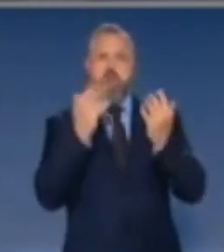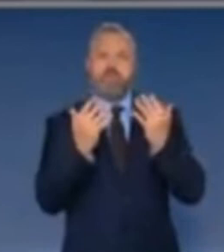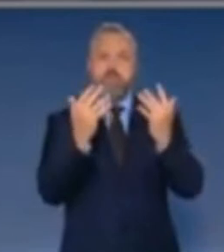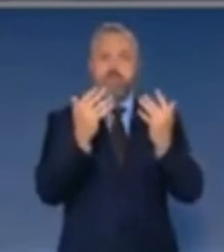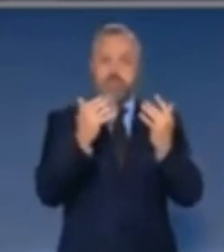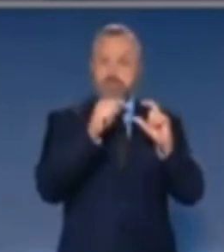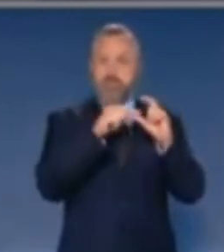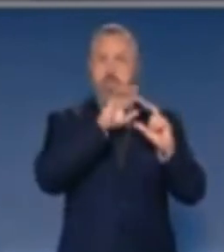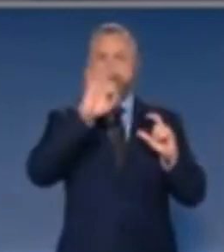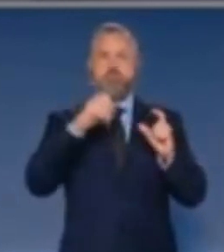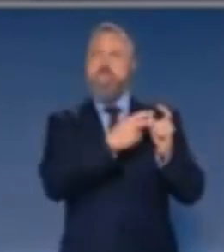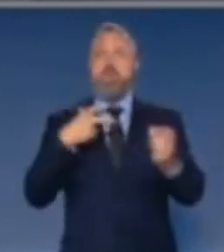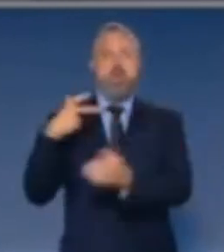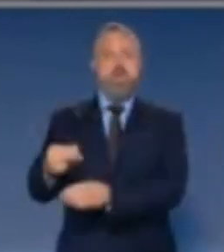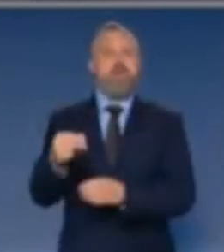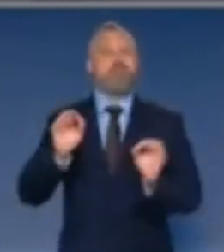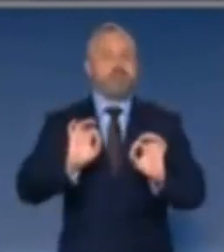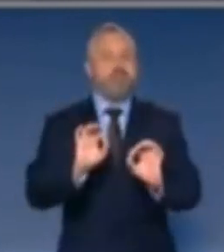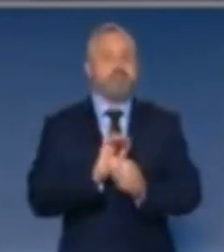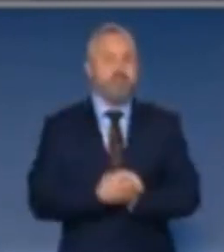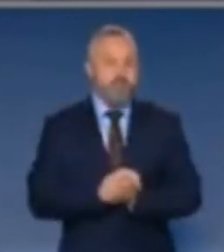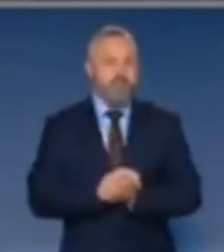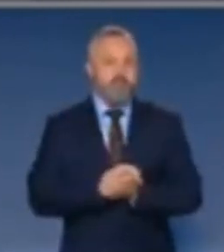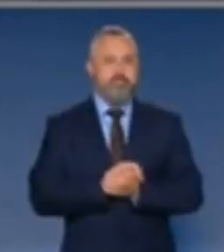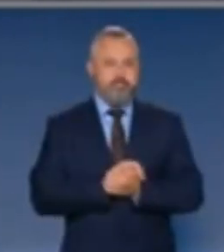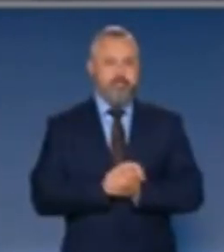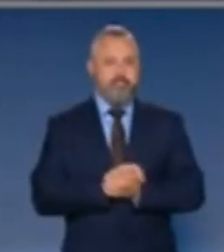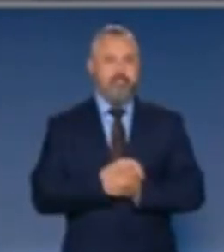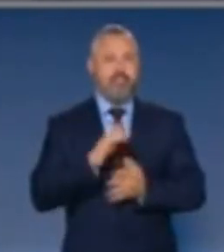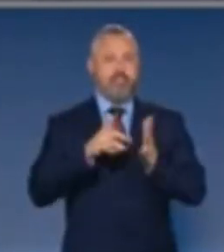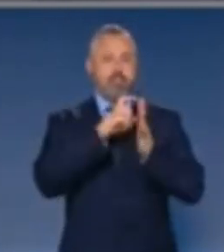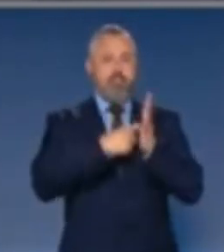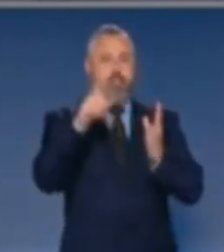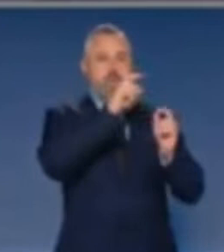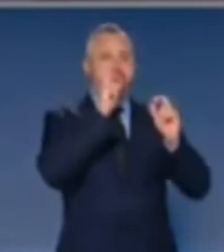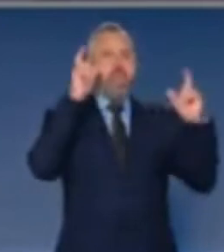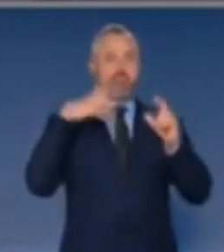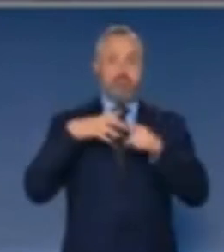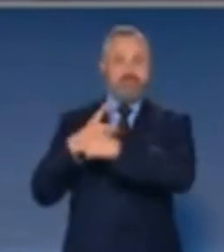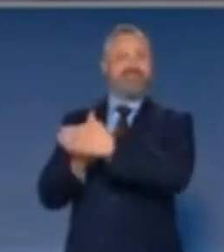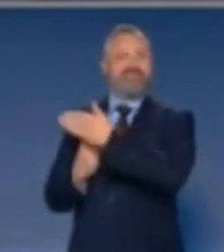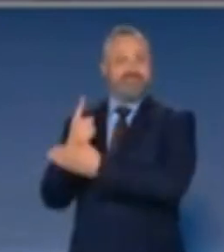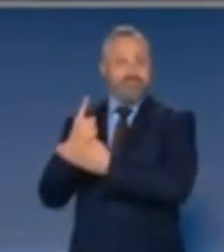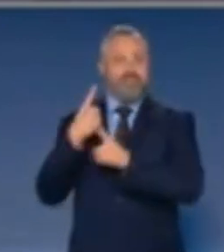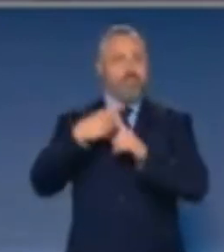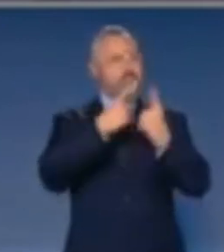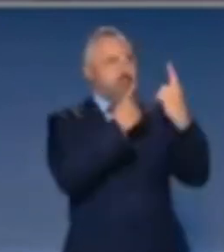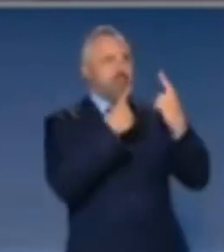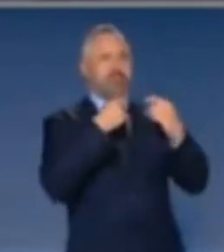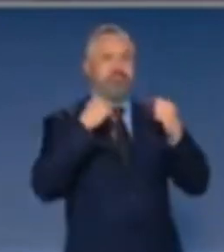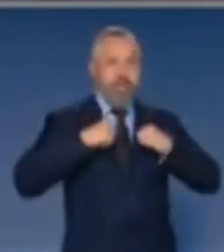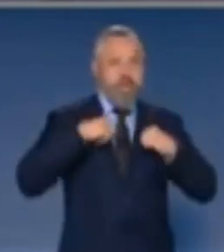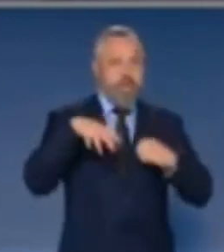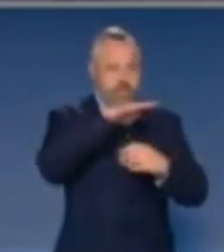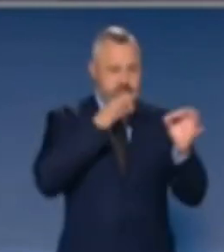by us, but set by the medical community. And so I think that it's a fair question and an important question,